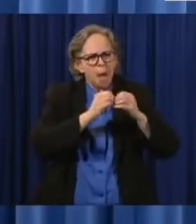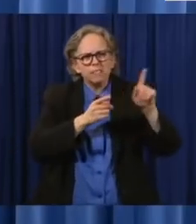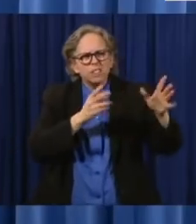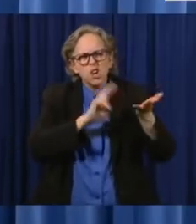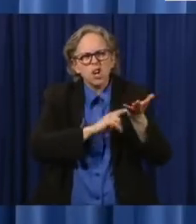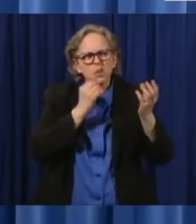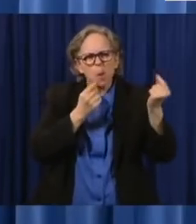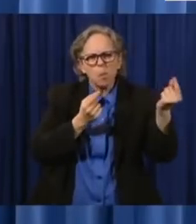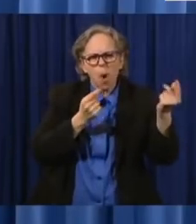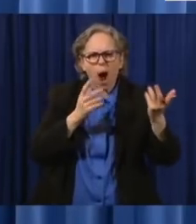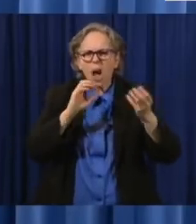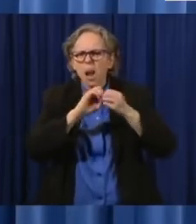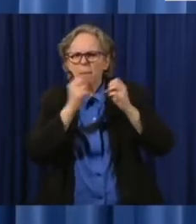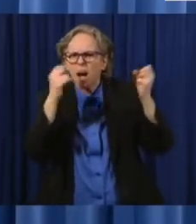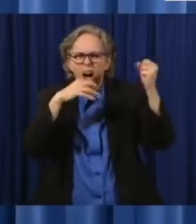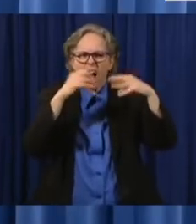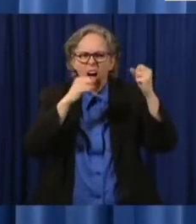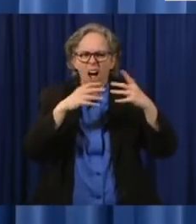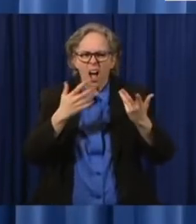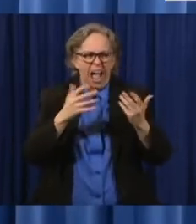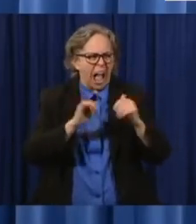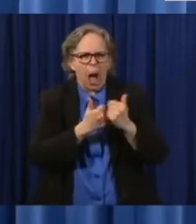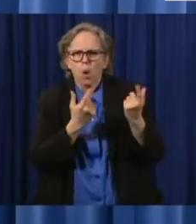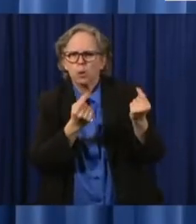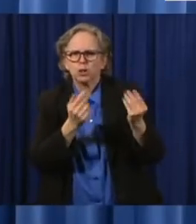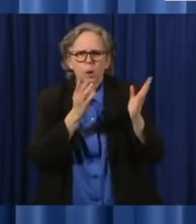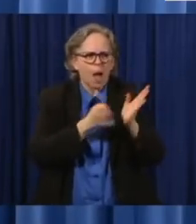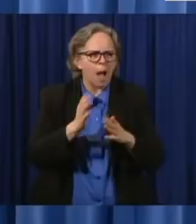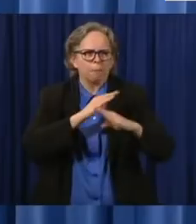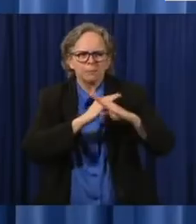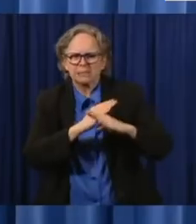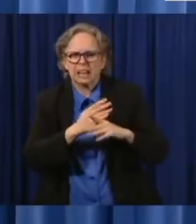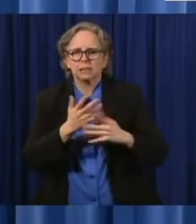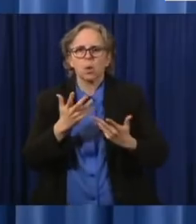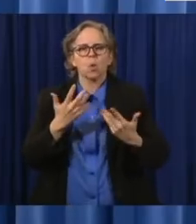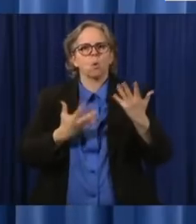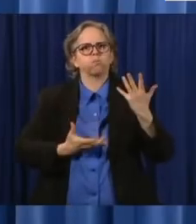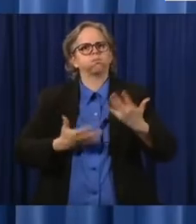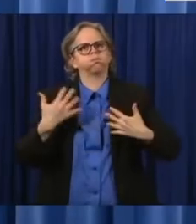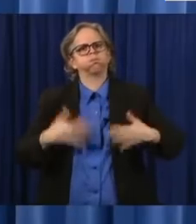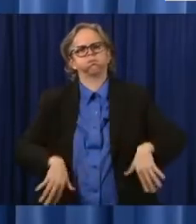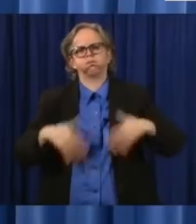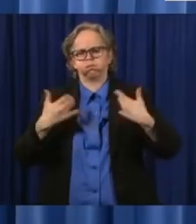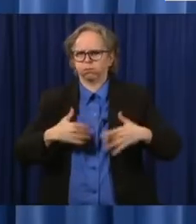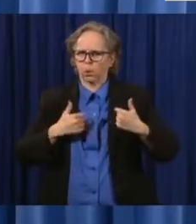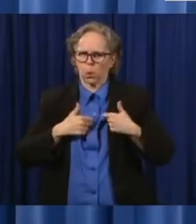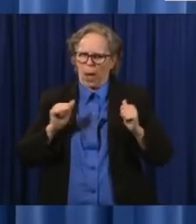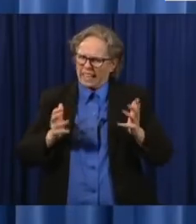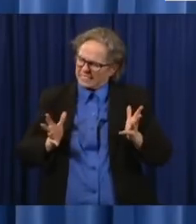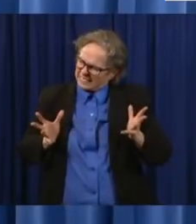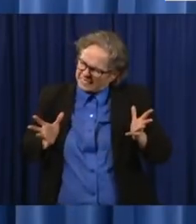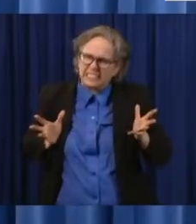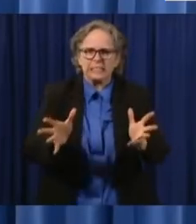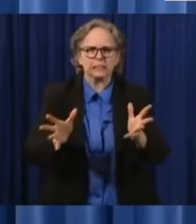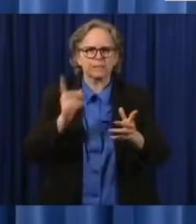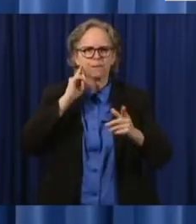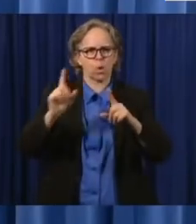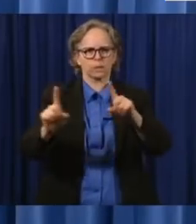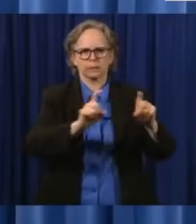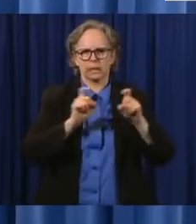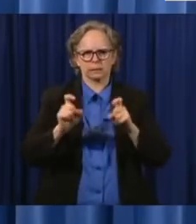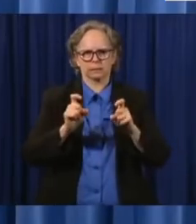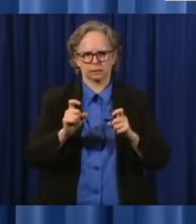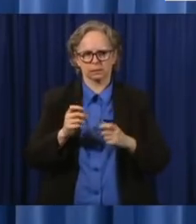we can do. So we're going to push the testing as hard as we can in these nursing homes, and I think in the next